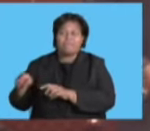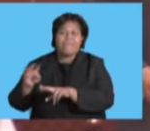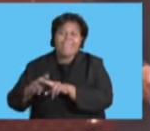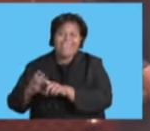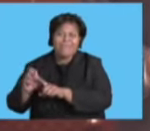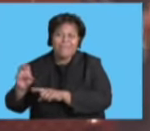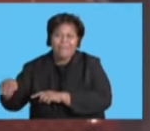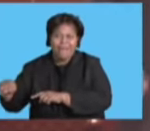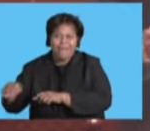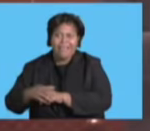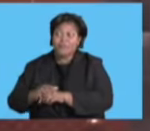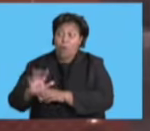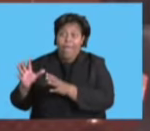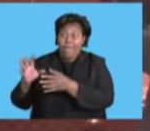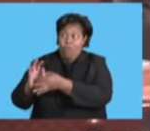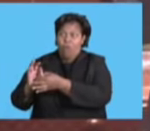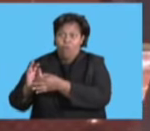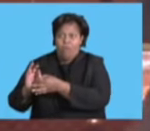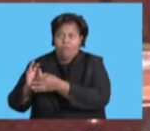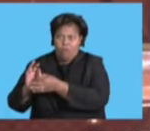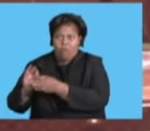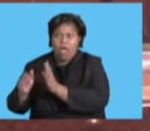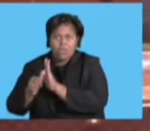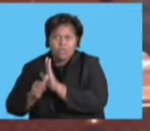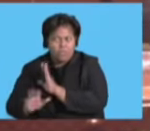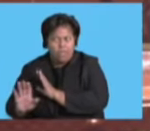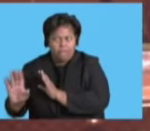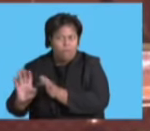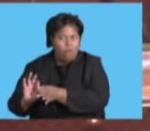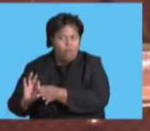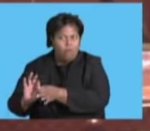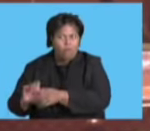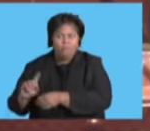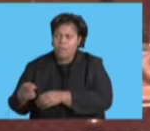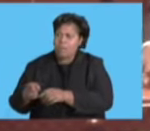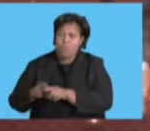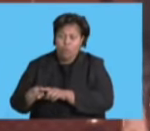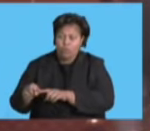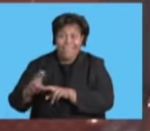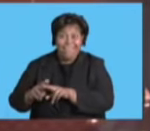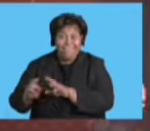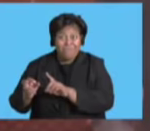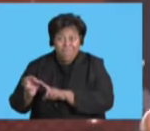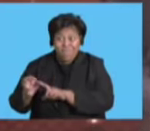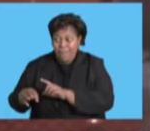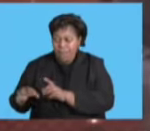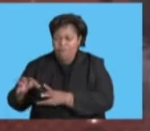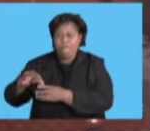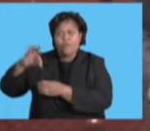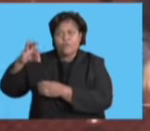course. And by extension, the majority of the members in the Fiji Fest today who will vote for this